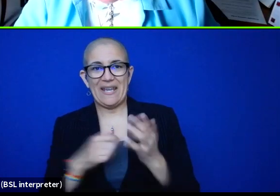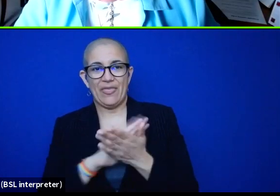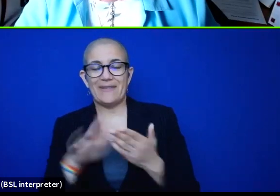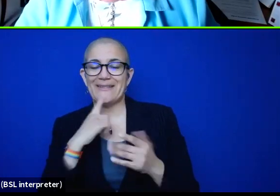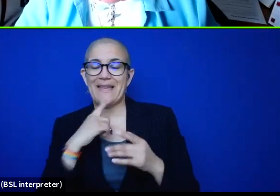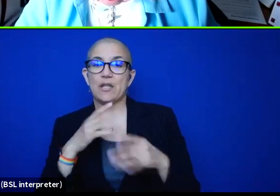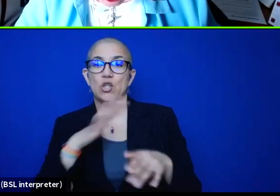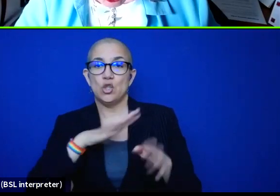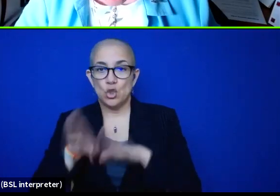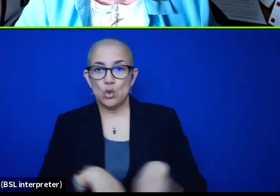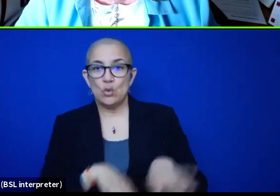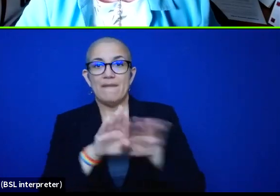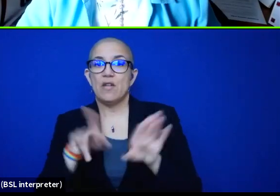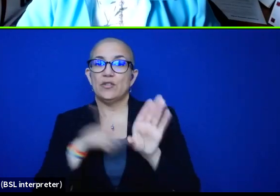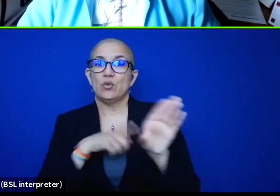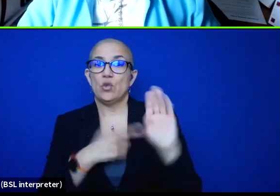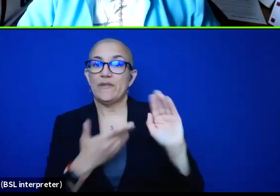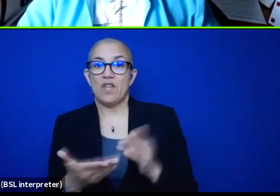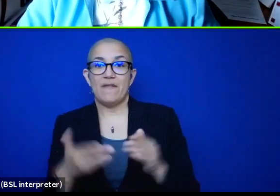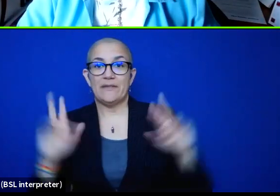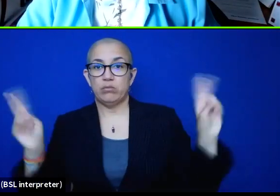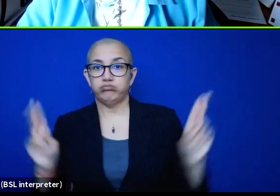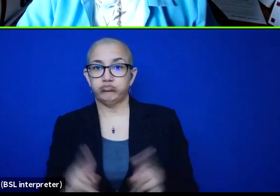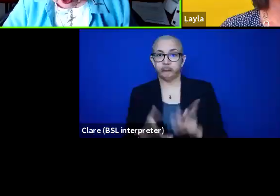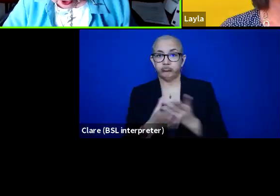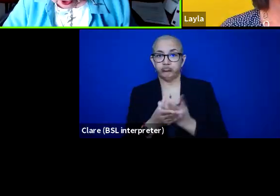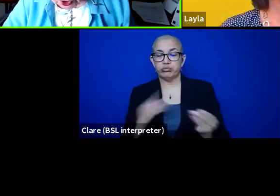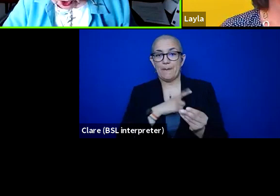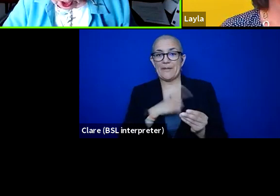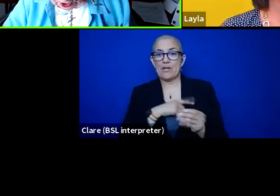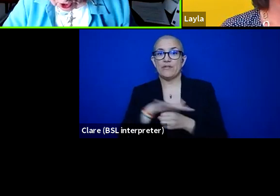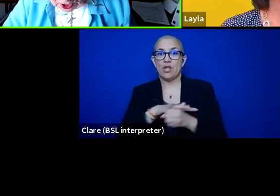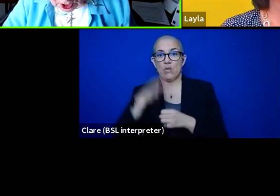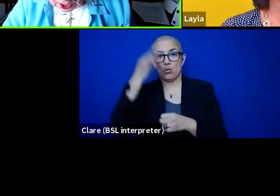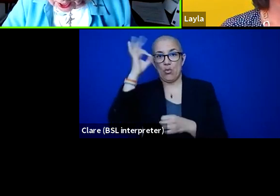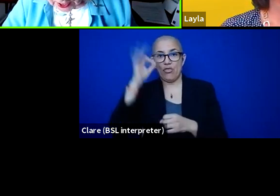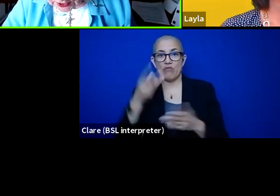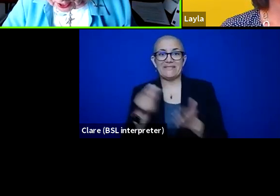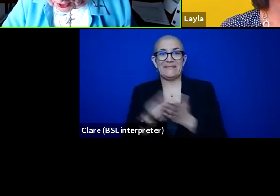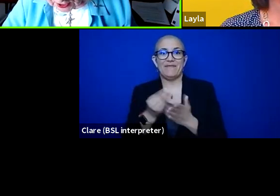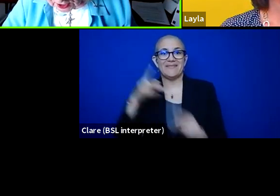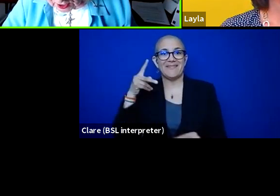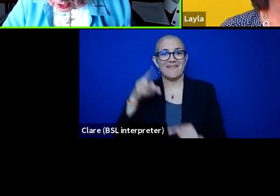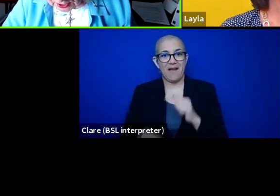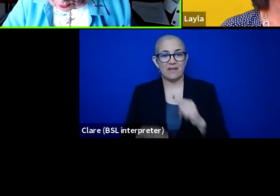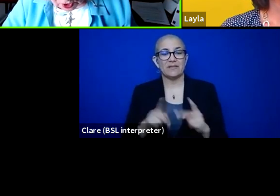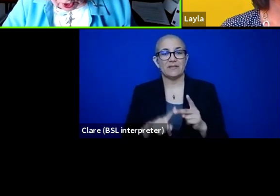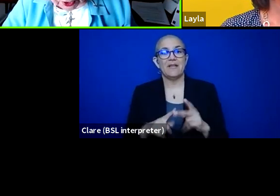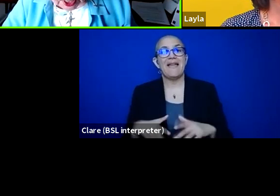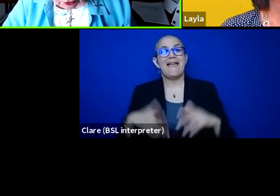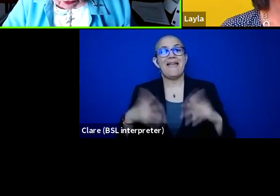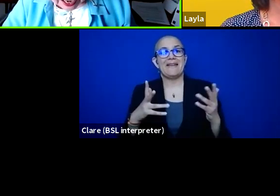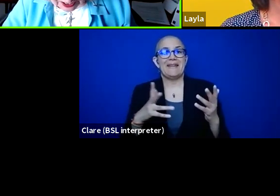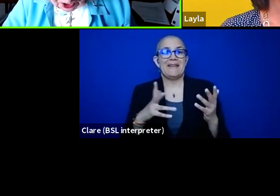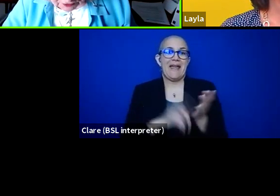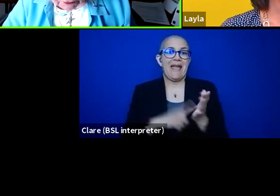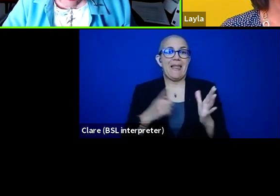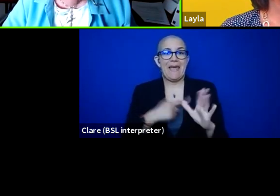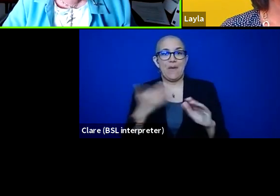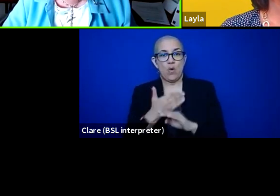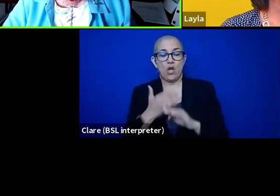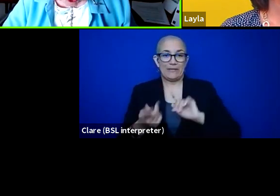are virtually non-existent because all local authority funding was cut. And any LA work is now